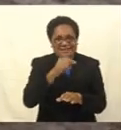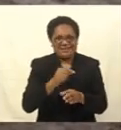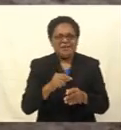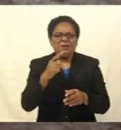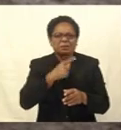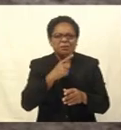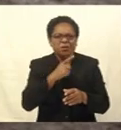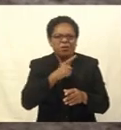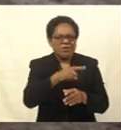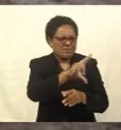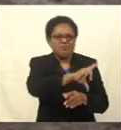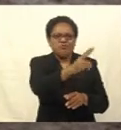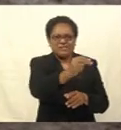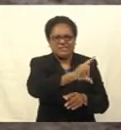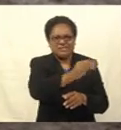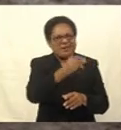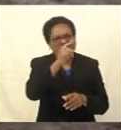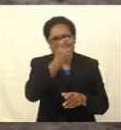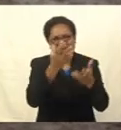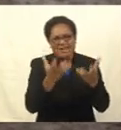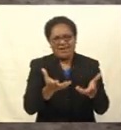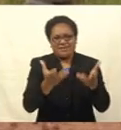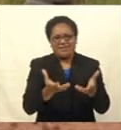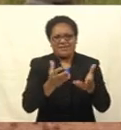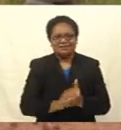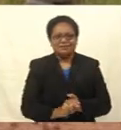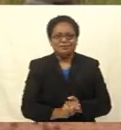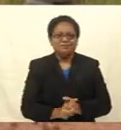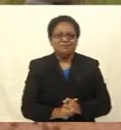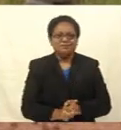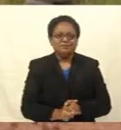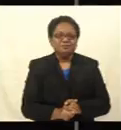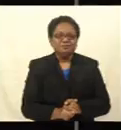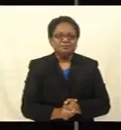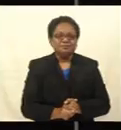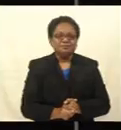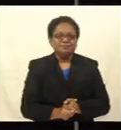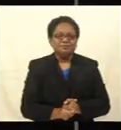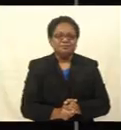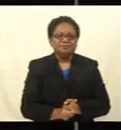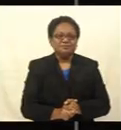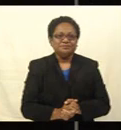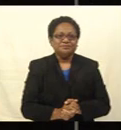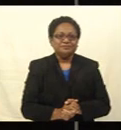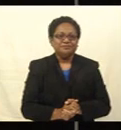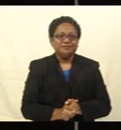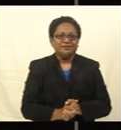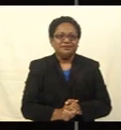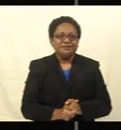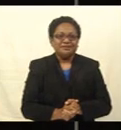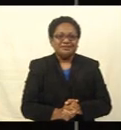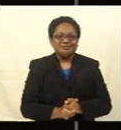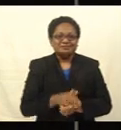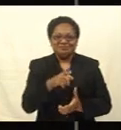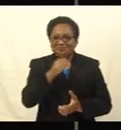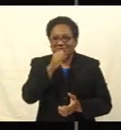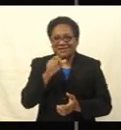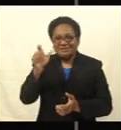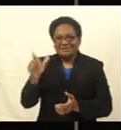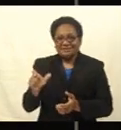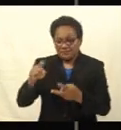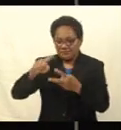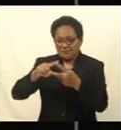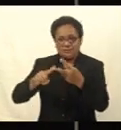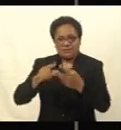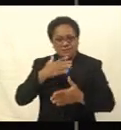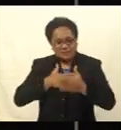restriction at the Langere Bridge. Eleanor Turangai View, FBC News. Perseverance and determination are two